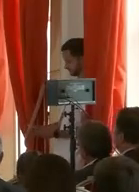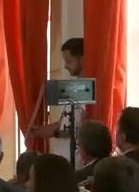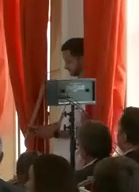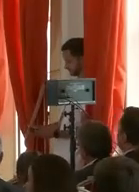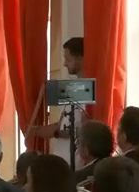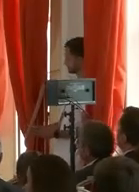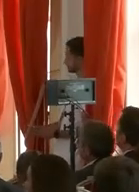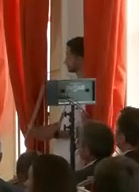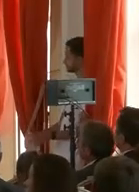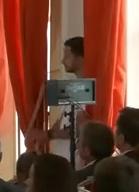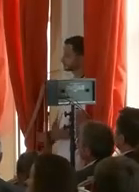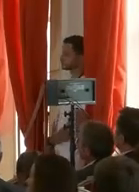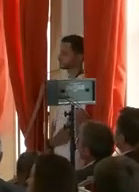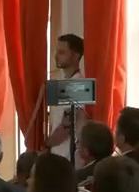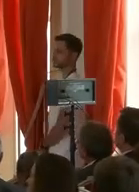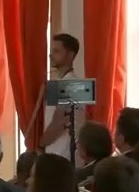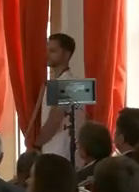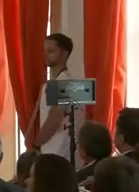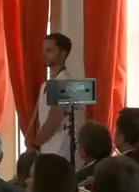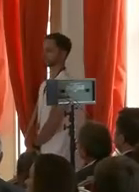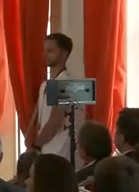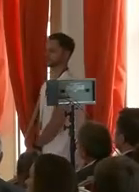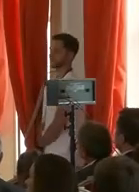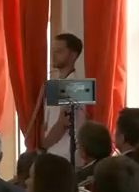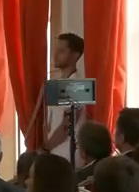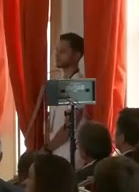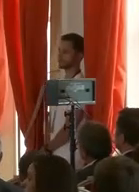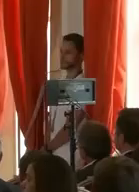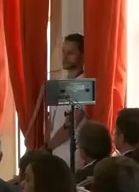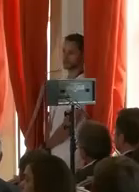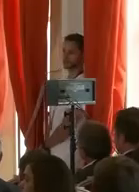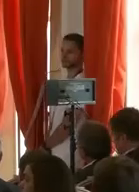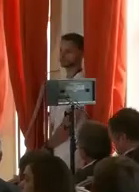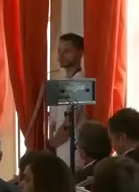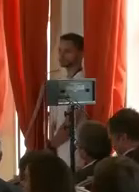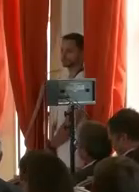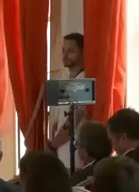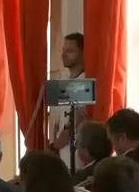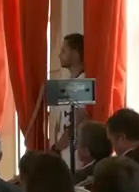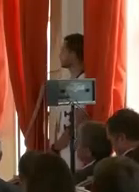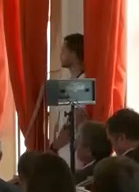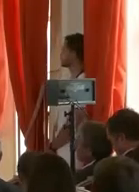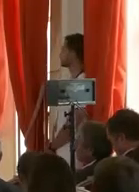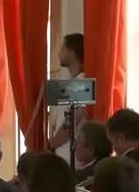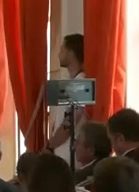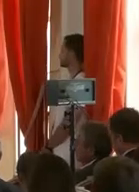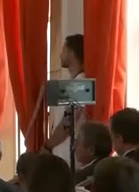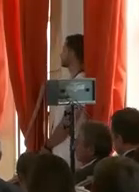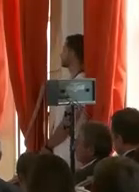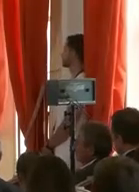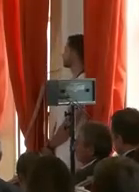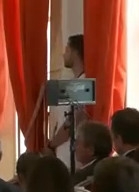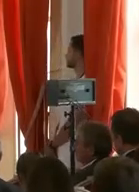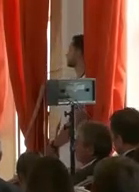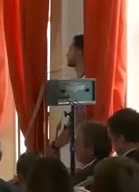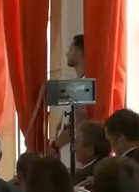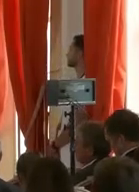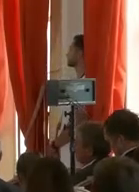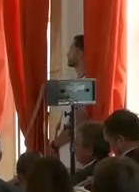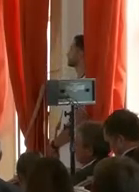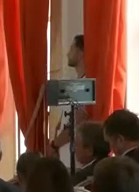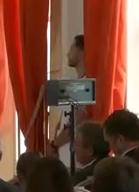more a little bit more time in the second part with our ideas for the